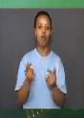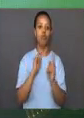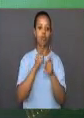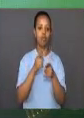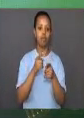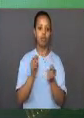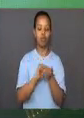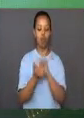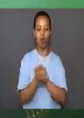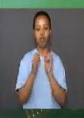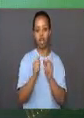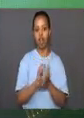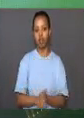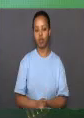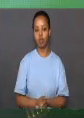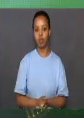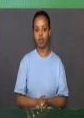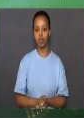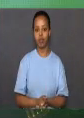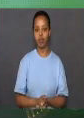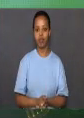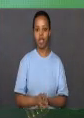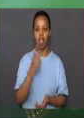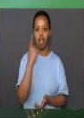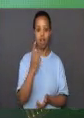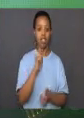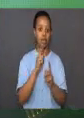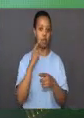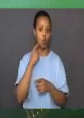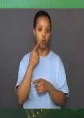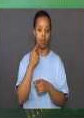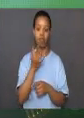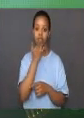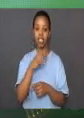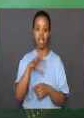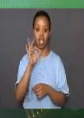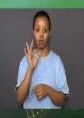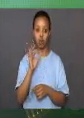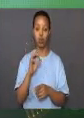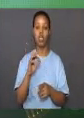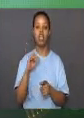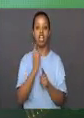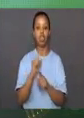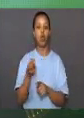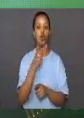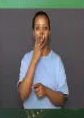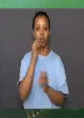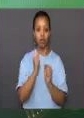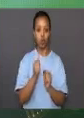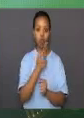students. If you missed any answers, be sure to review each